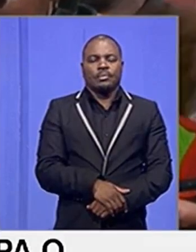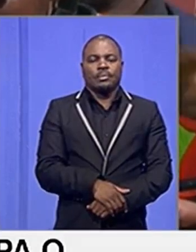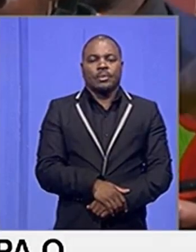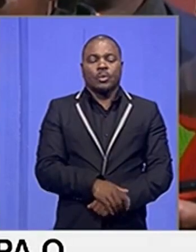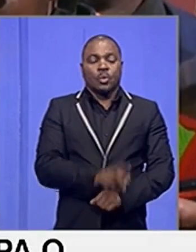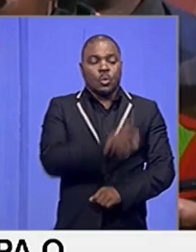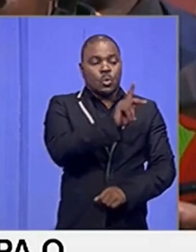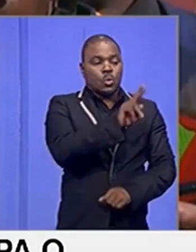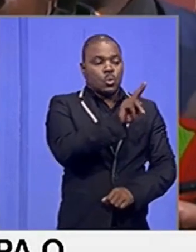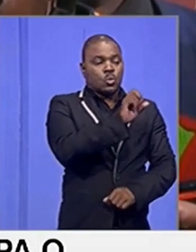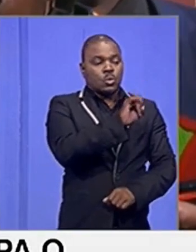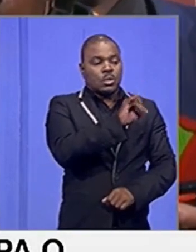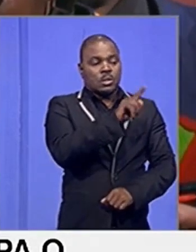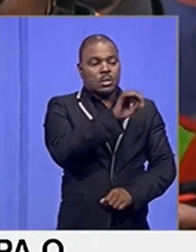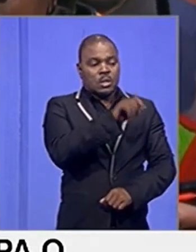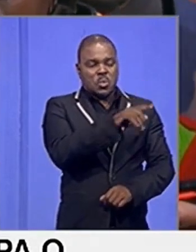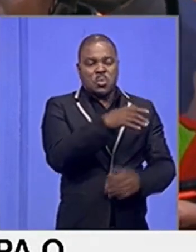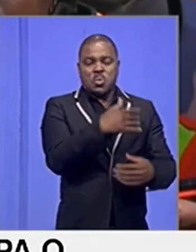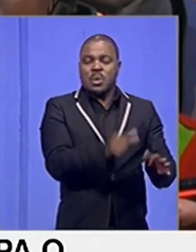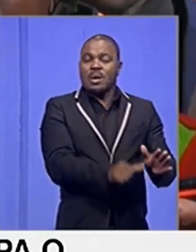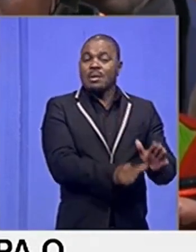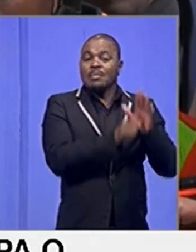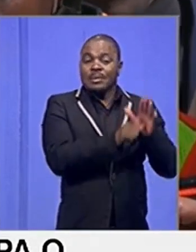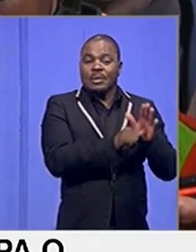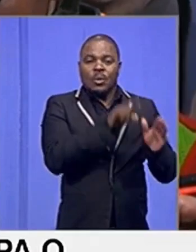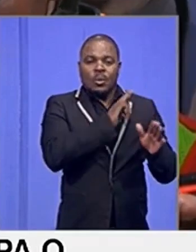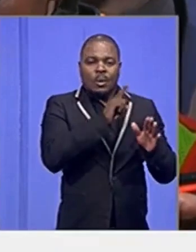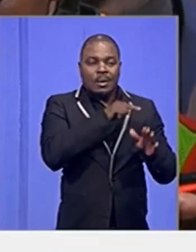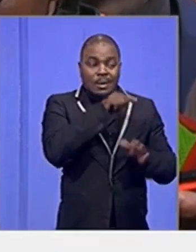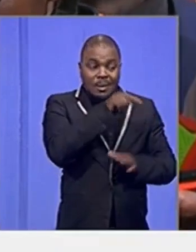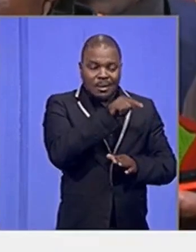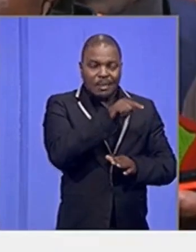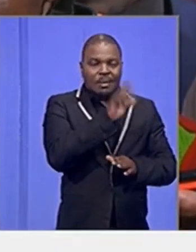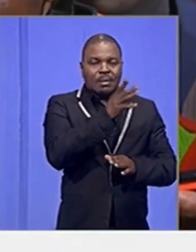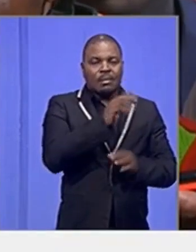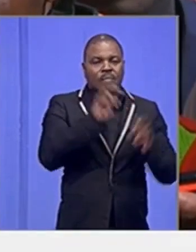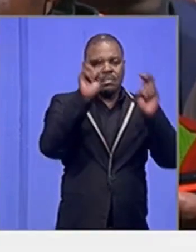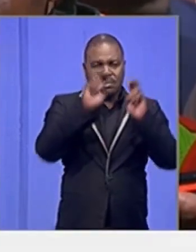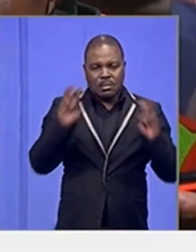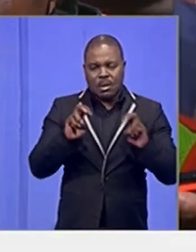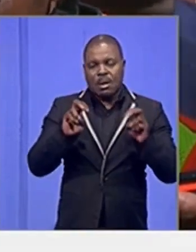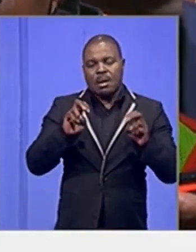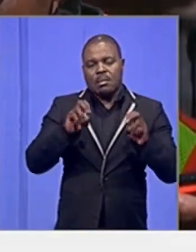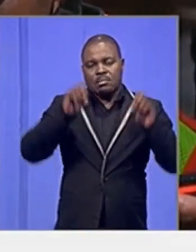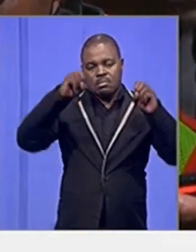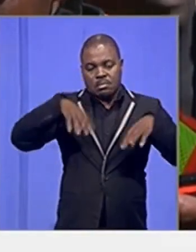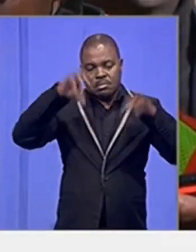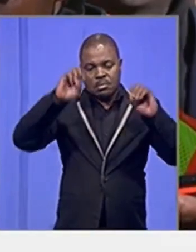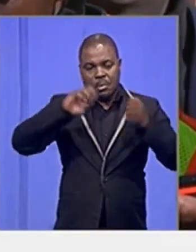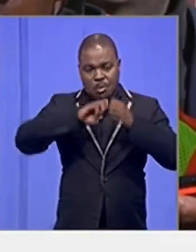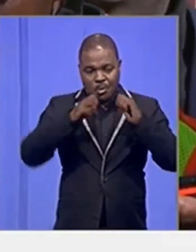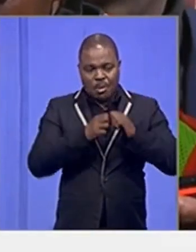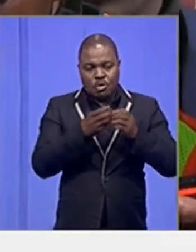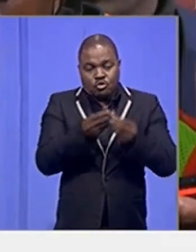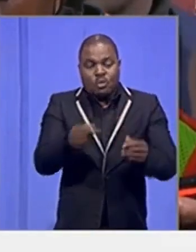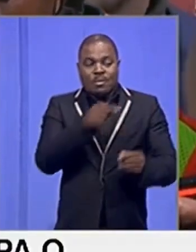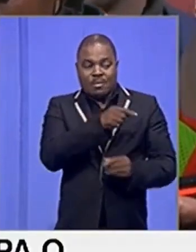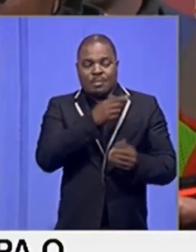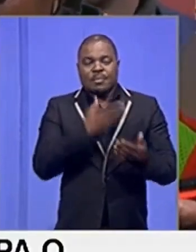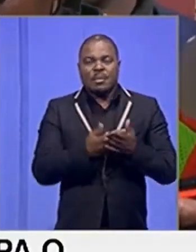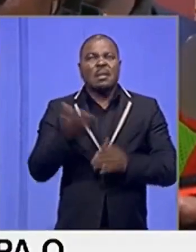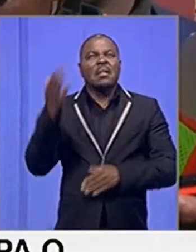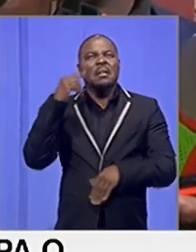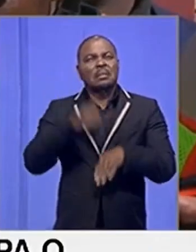Kusile is on the critical path in relation to the resolution of the load shedding problem in the country. And the last time I was